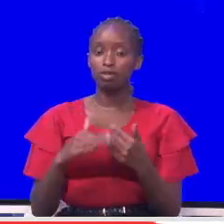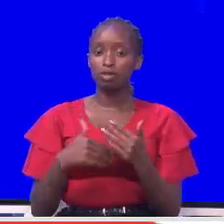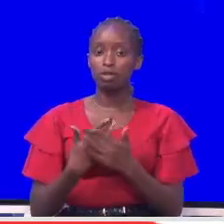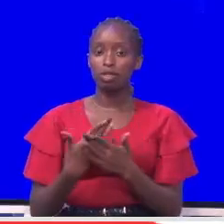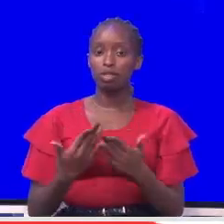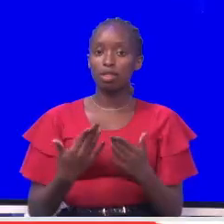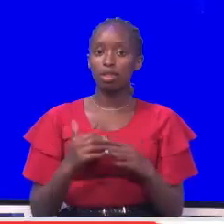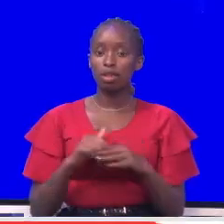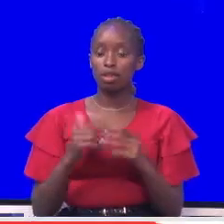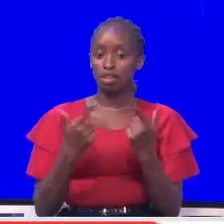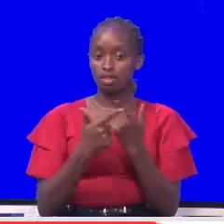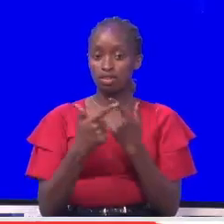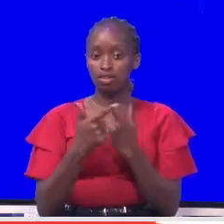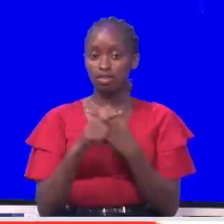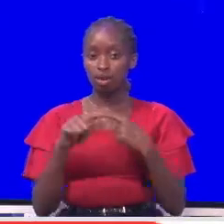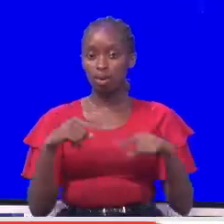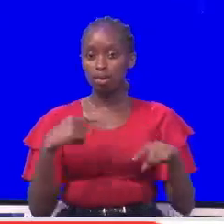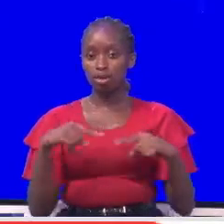mbalimbali.